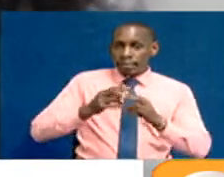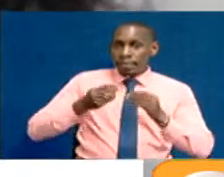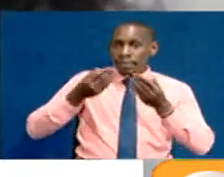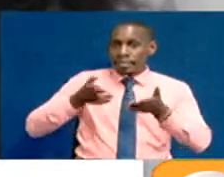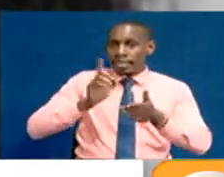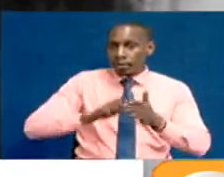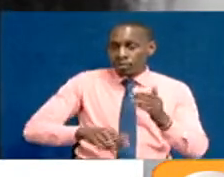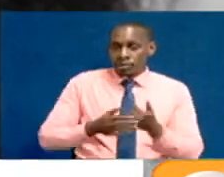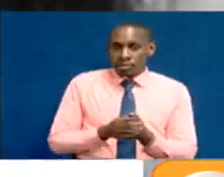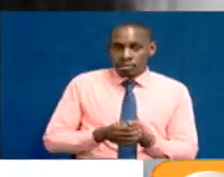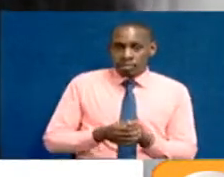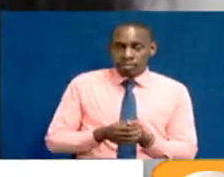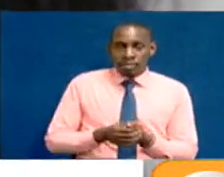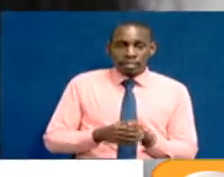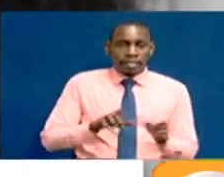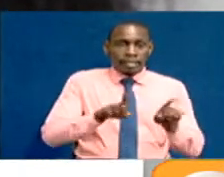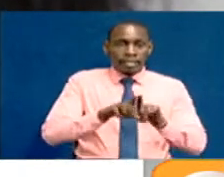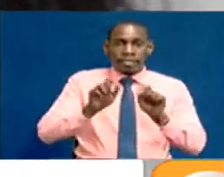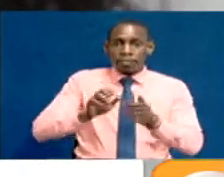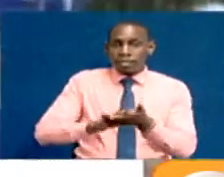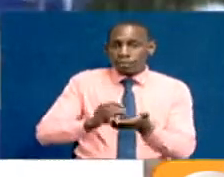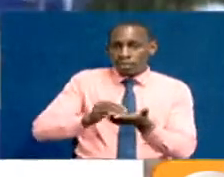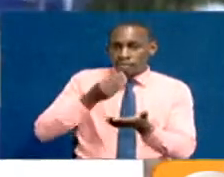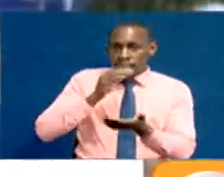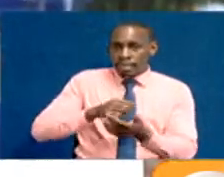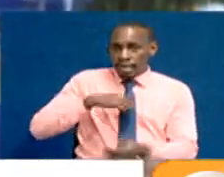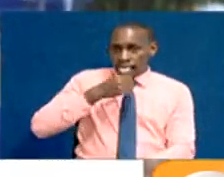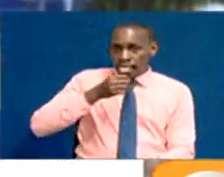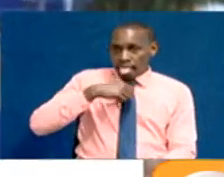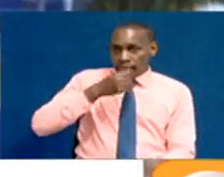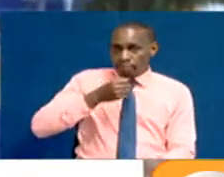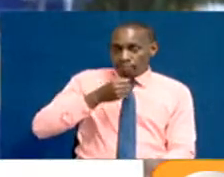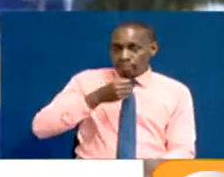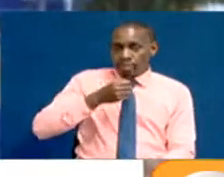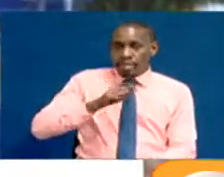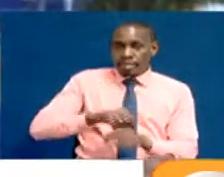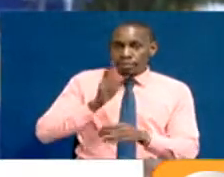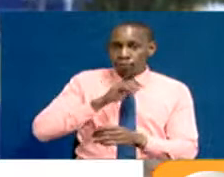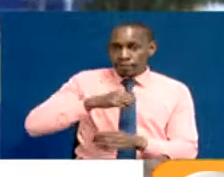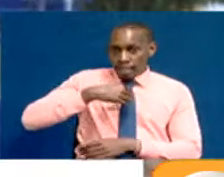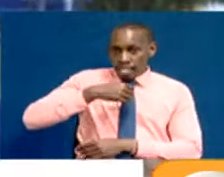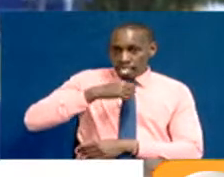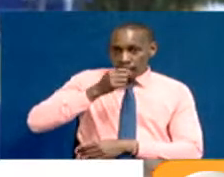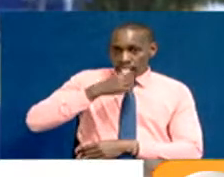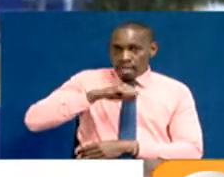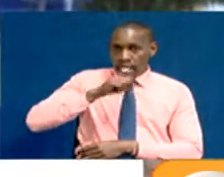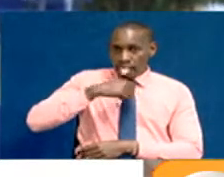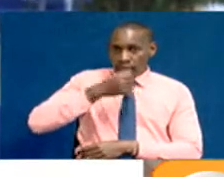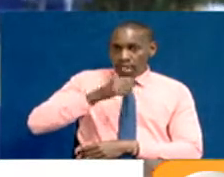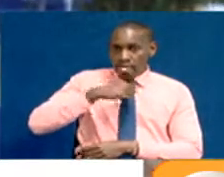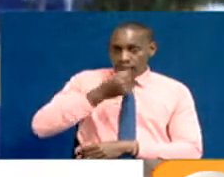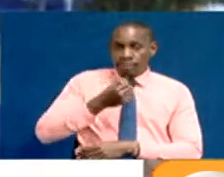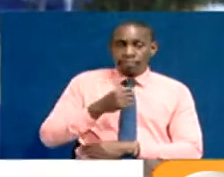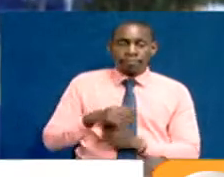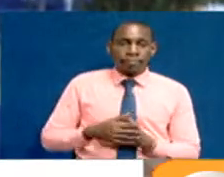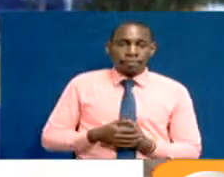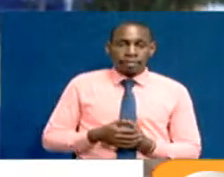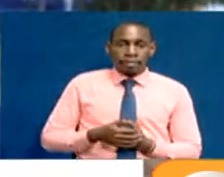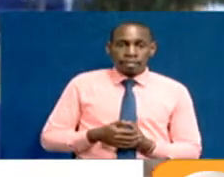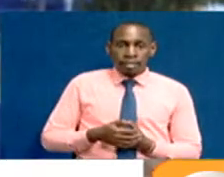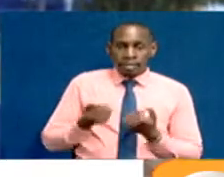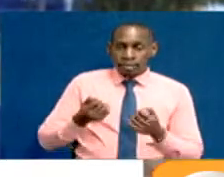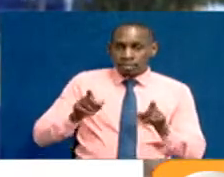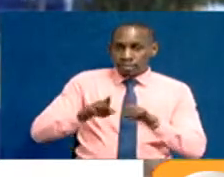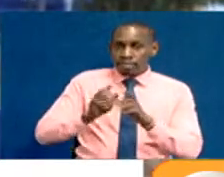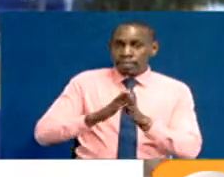as a similar way you can eat your ice cream cone. Once you're done eating your ice cream, your gelato or your sorbet, that's the